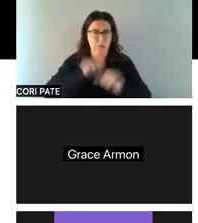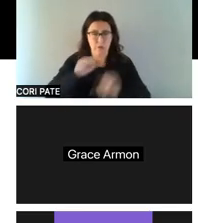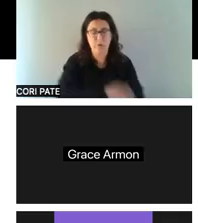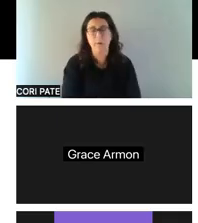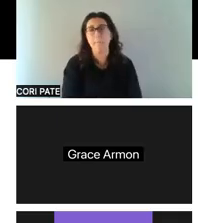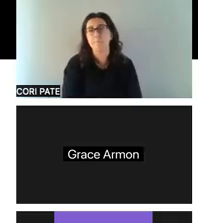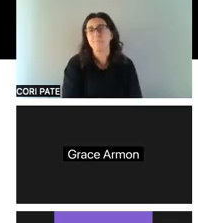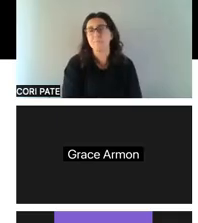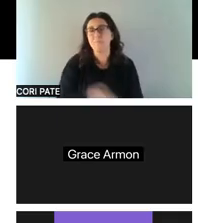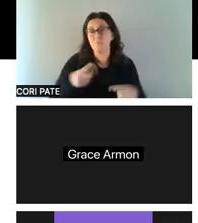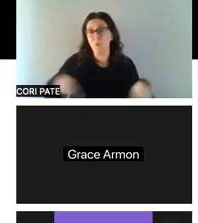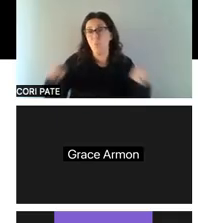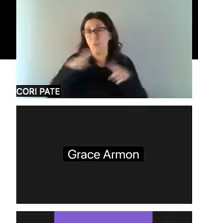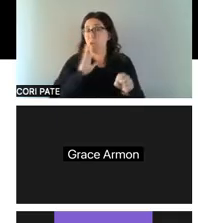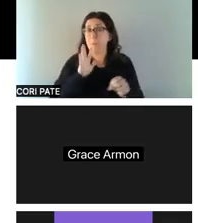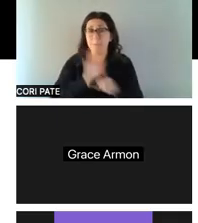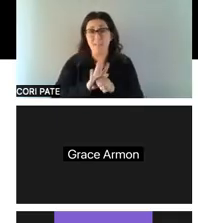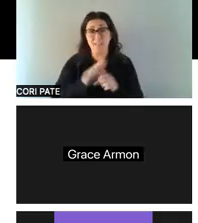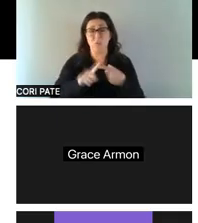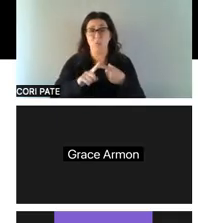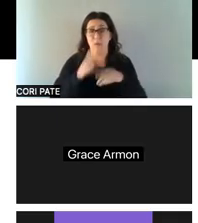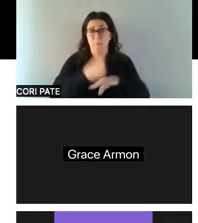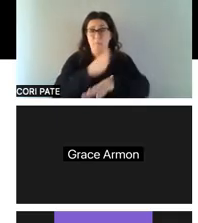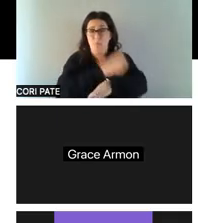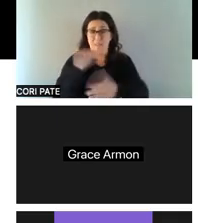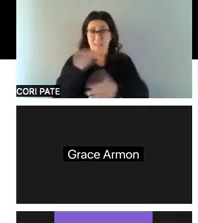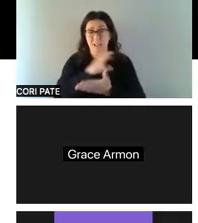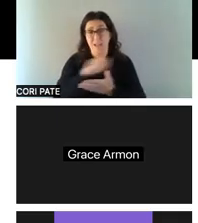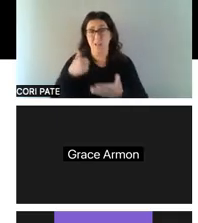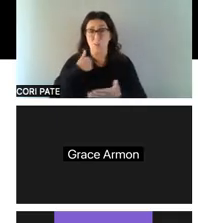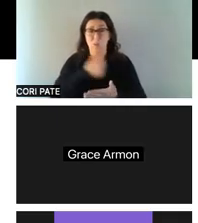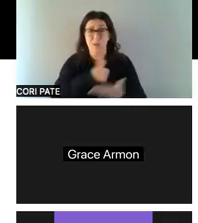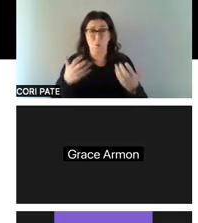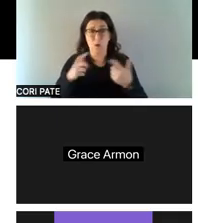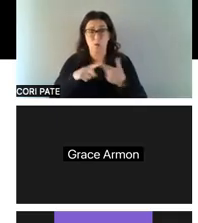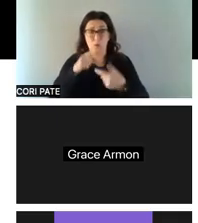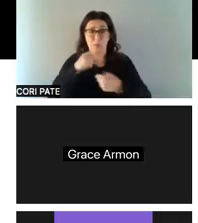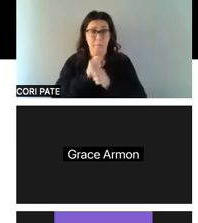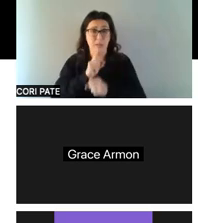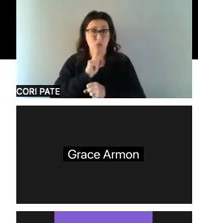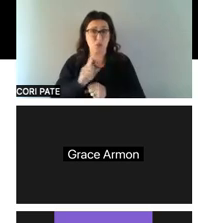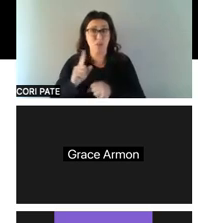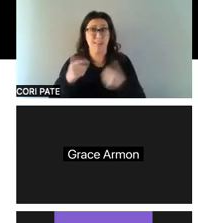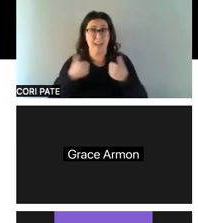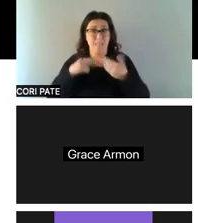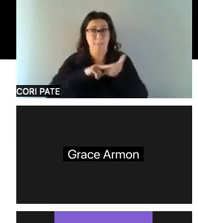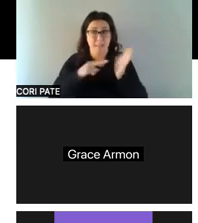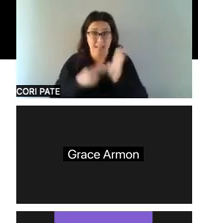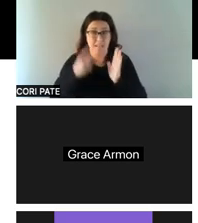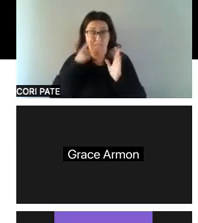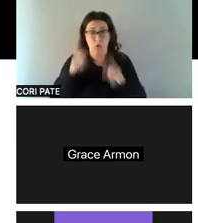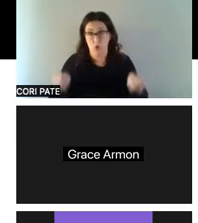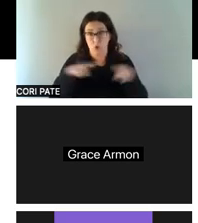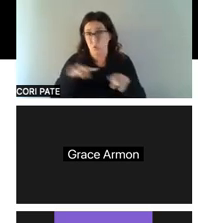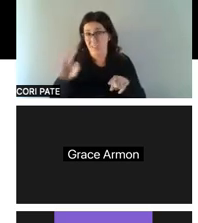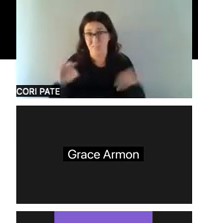We are committed to improving these, right? We want to make sure that they're meaningful for you all. If it's not